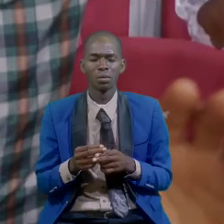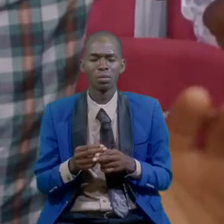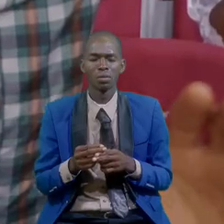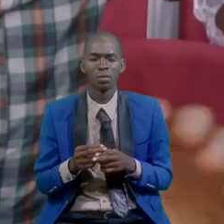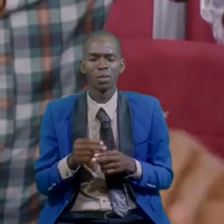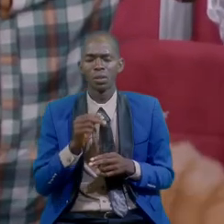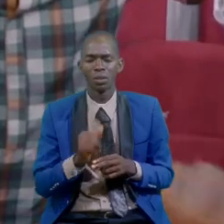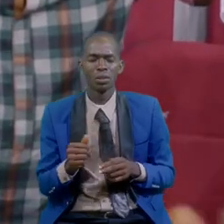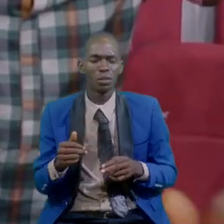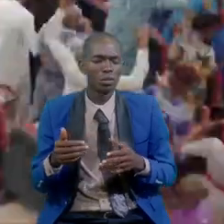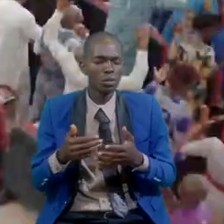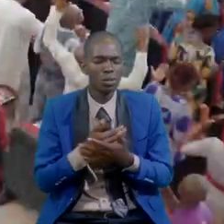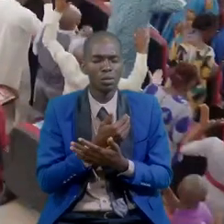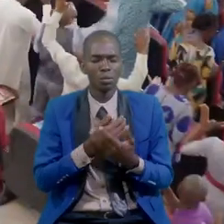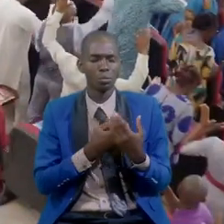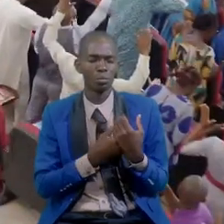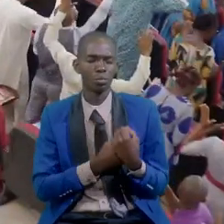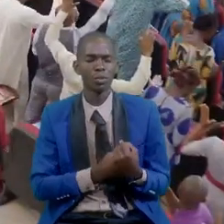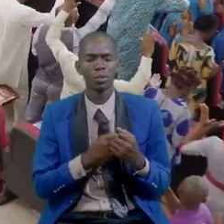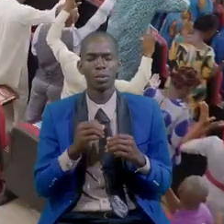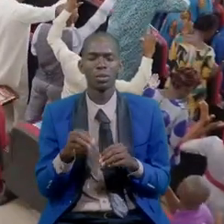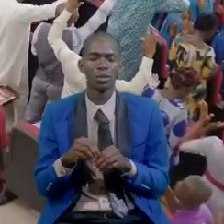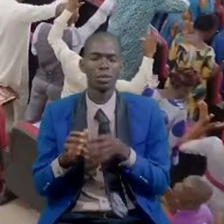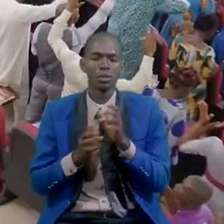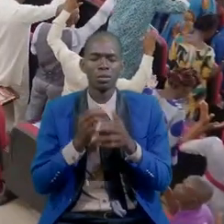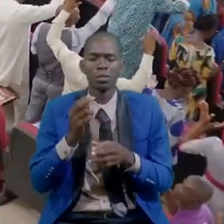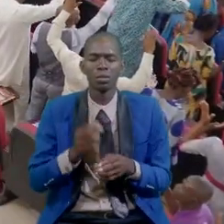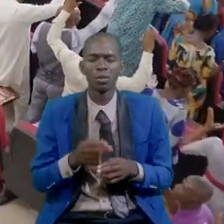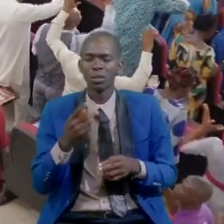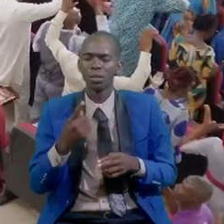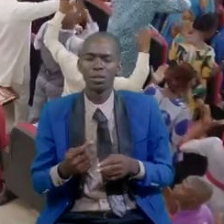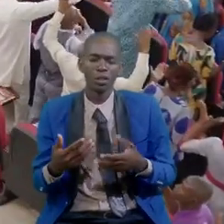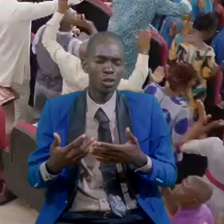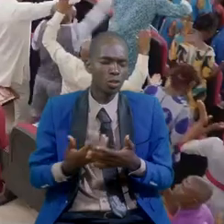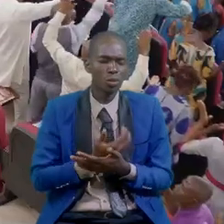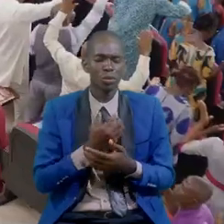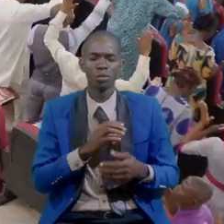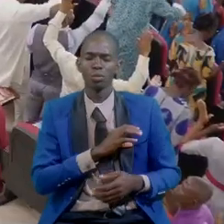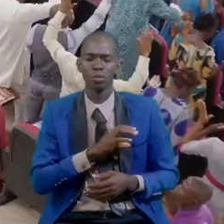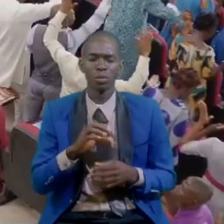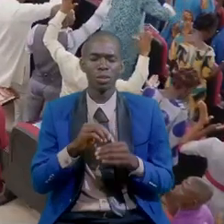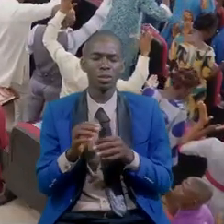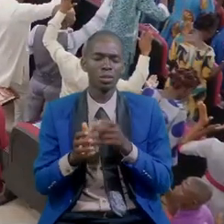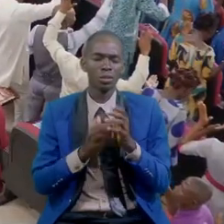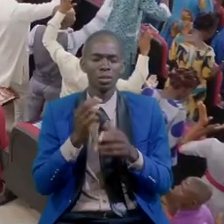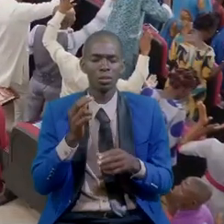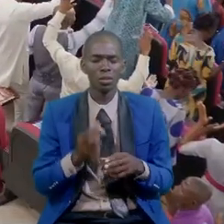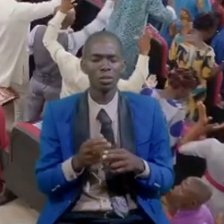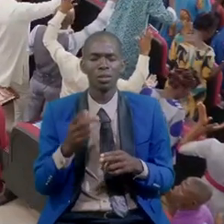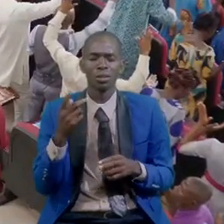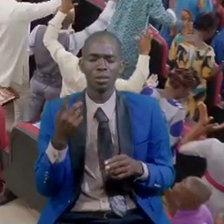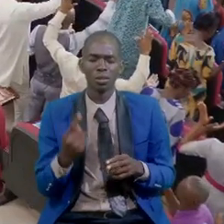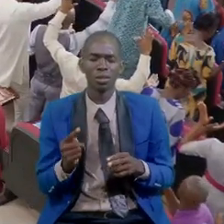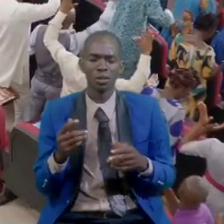new boldness. The new courage. The new